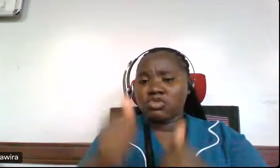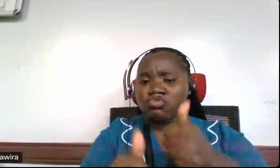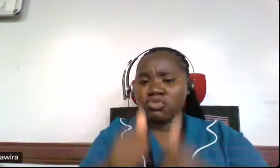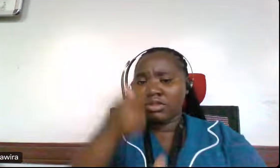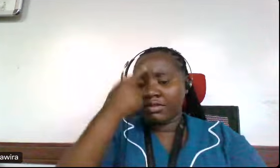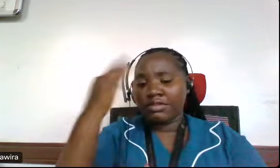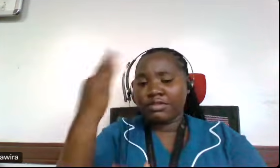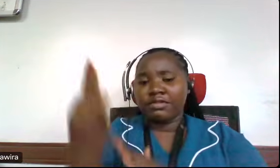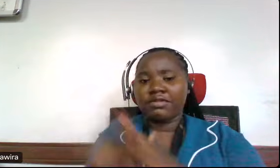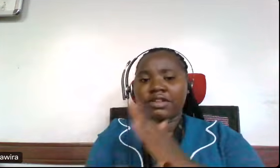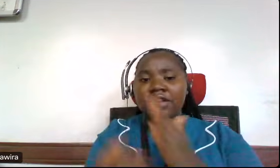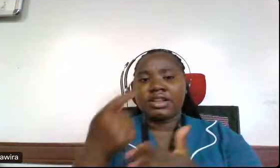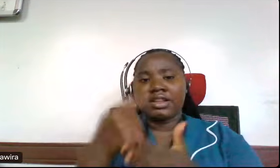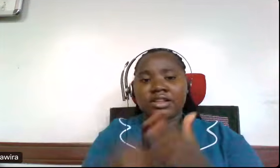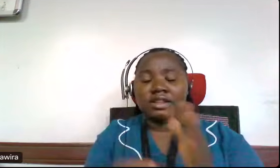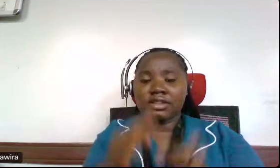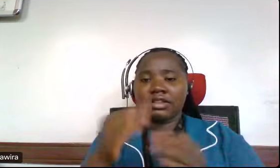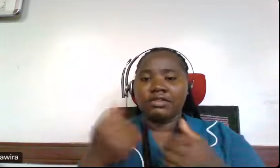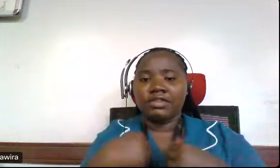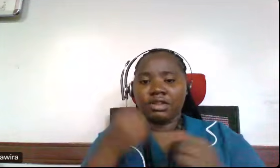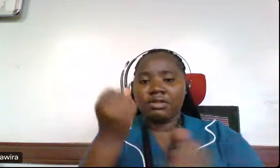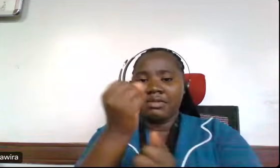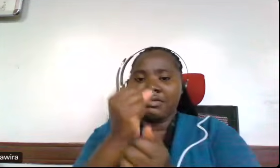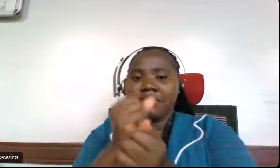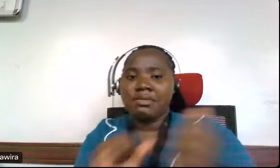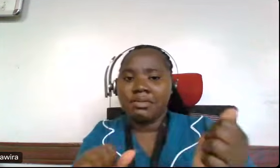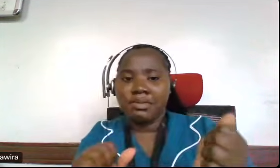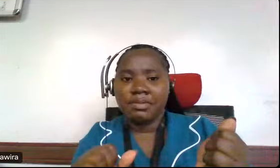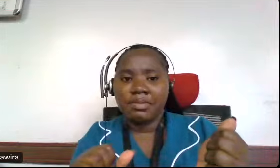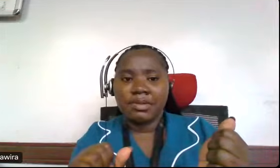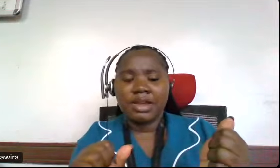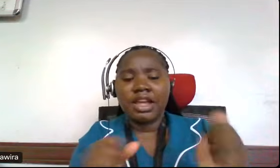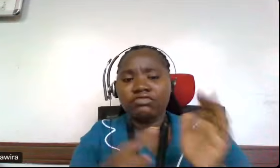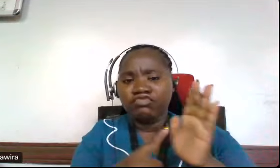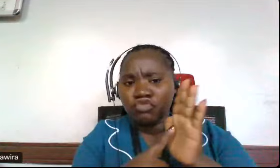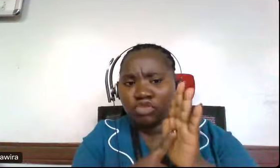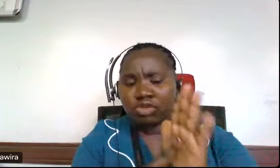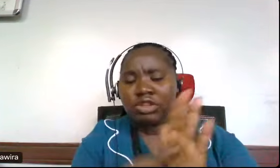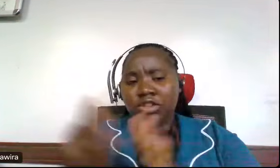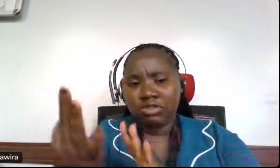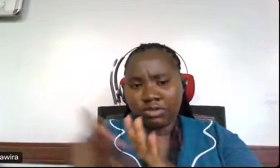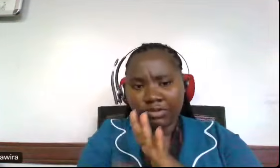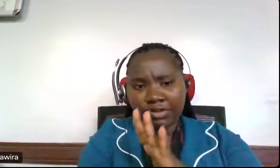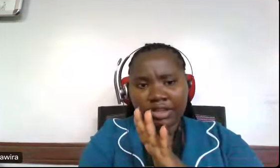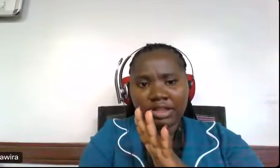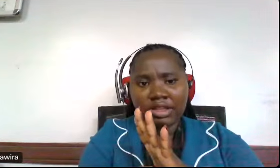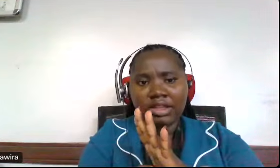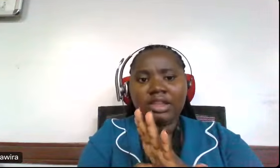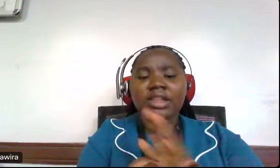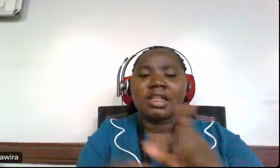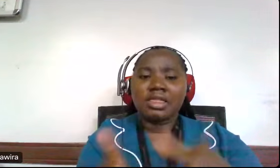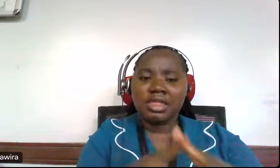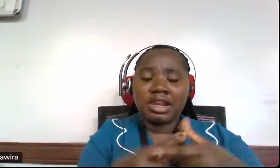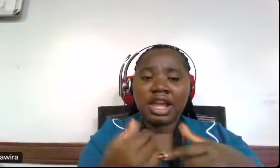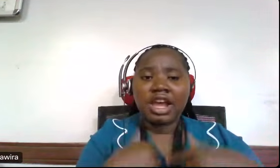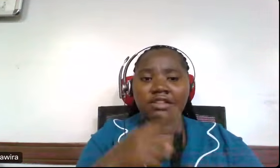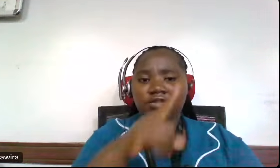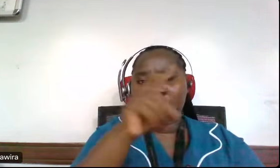So she's asking if you have penalties, it has an implication on your filing. And then there's a question by Daniel.